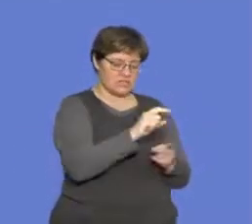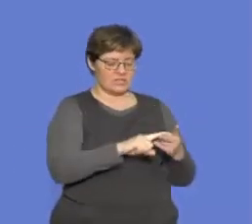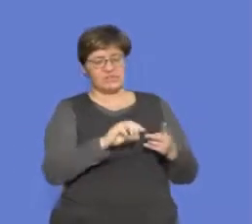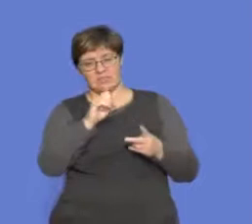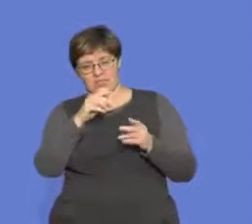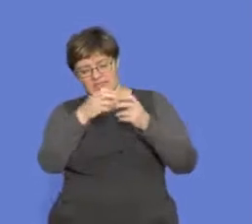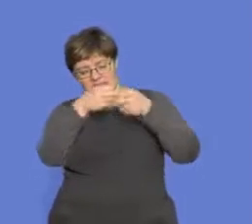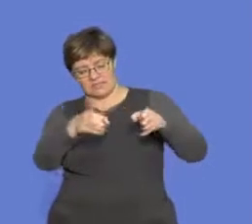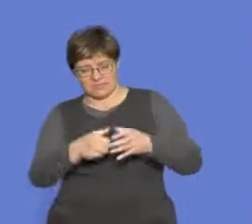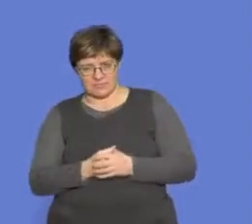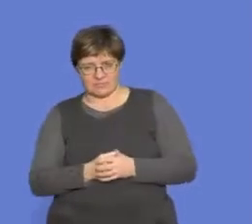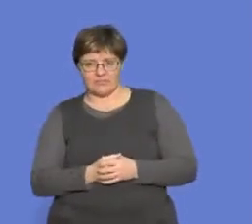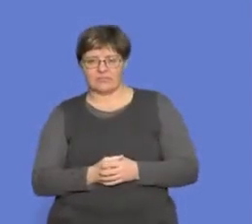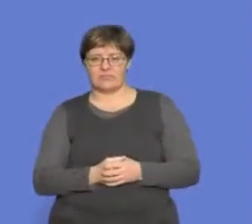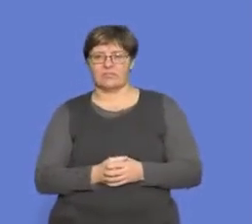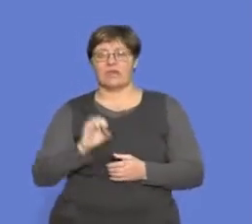Ernest Haeckel